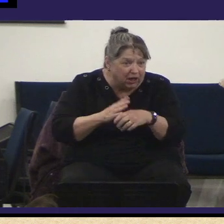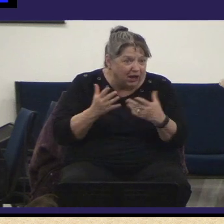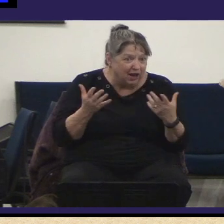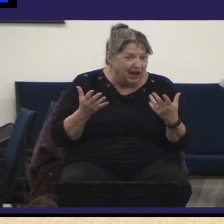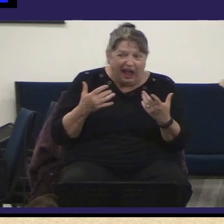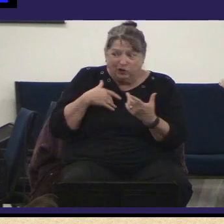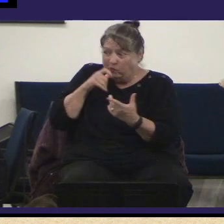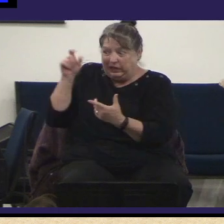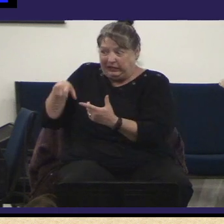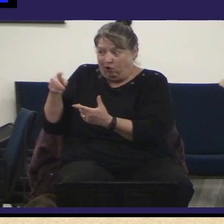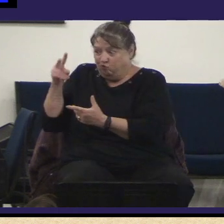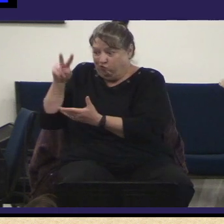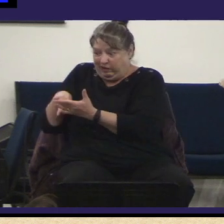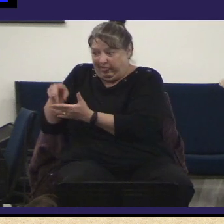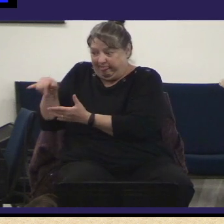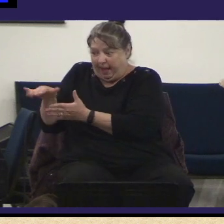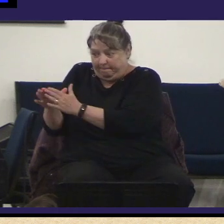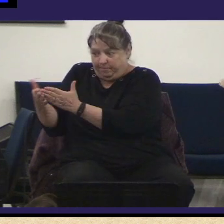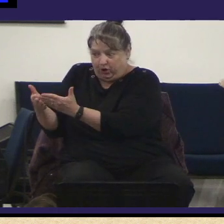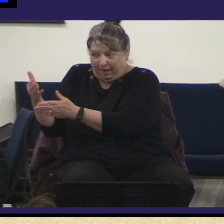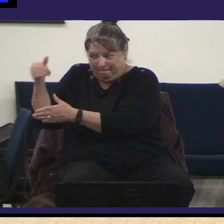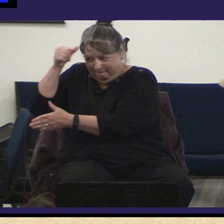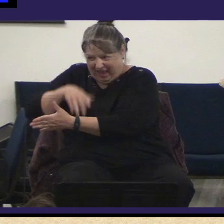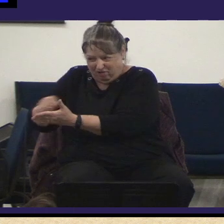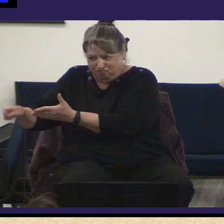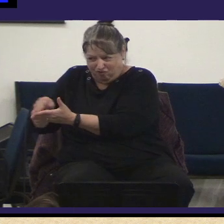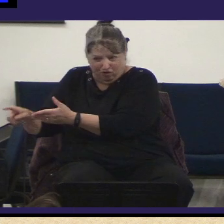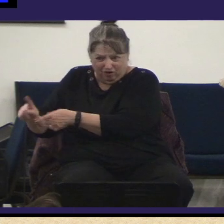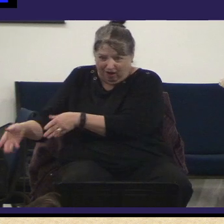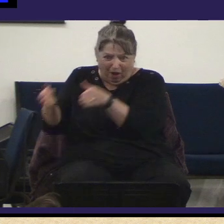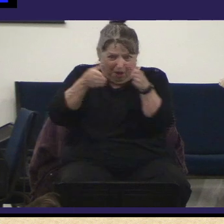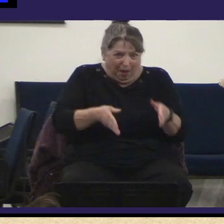Neil Anderson to know that we've been warned in Scripture,